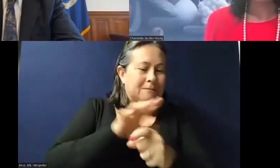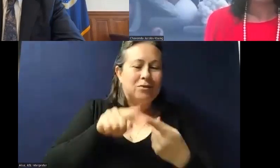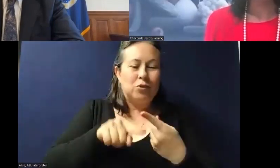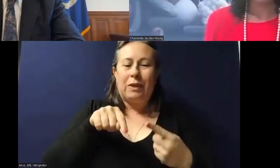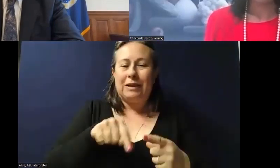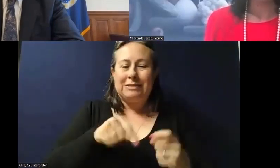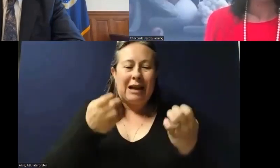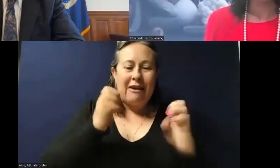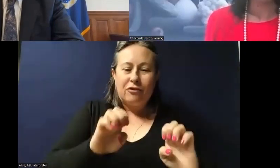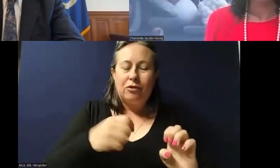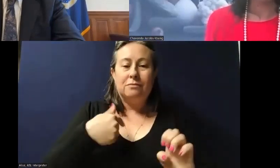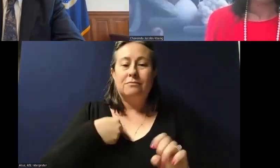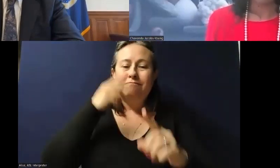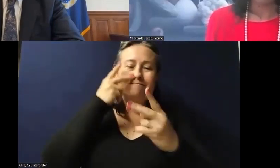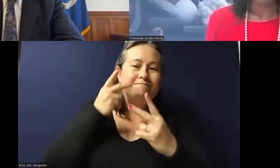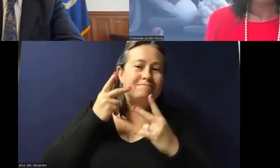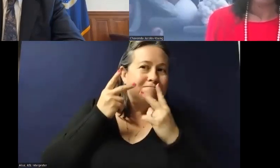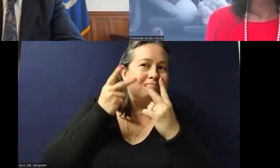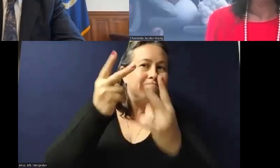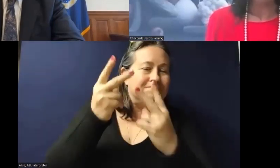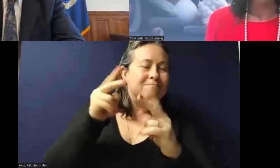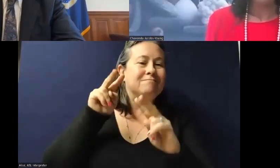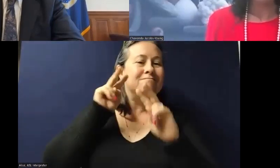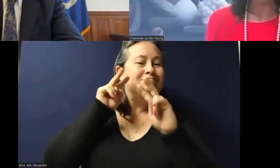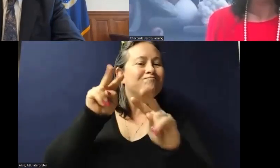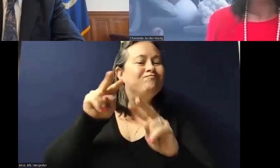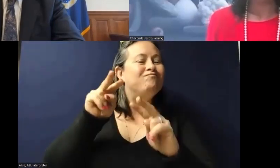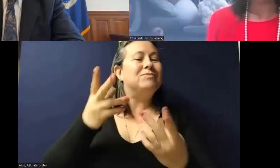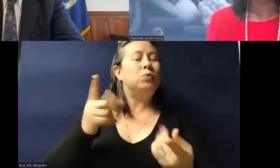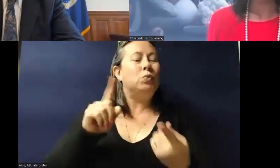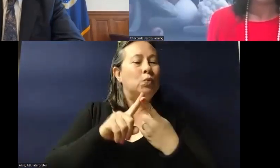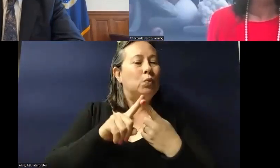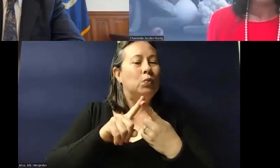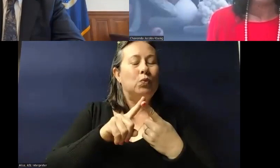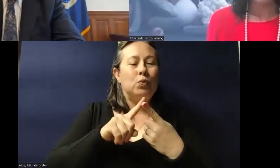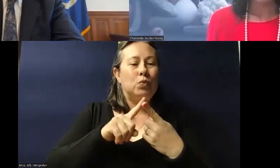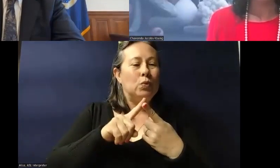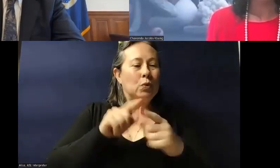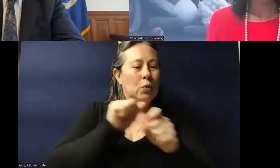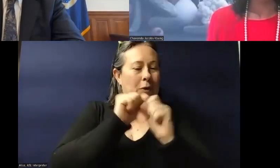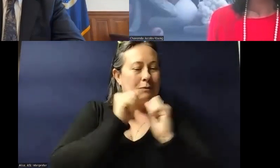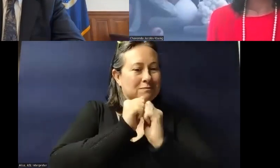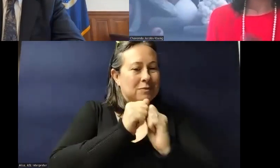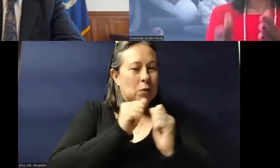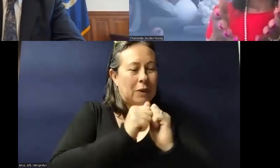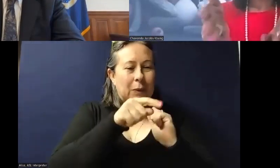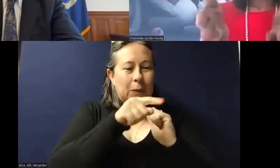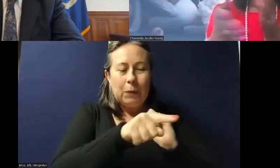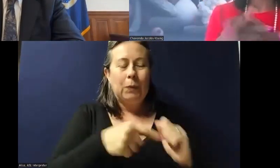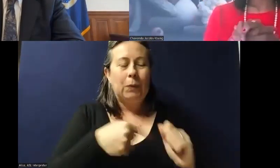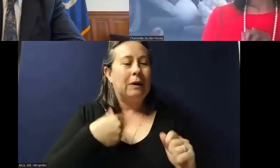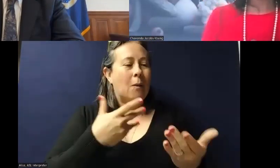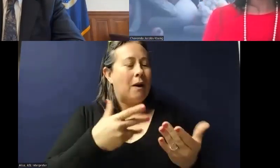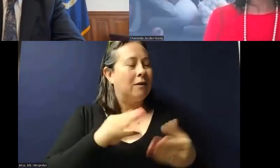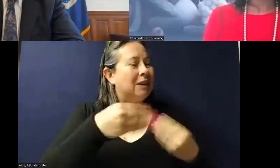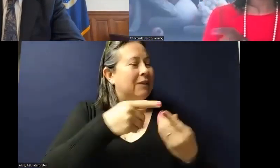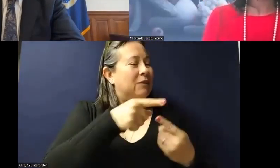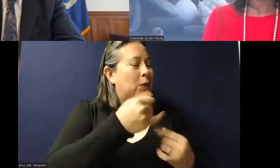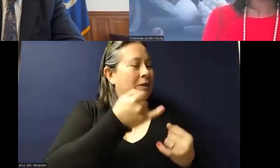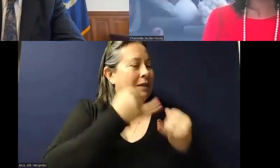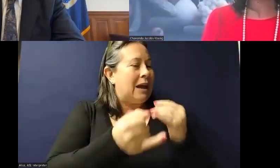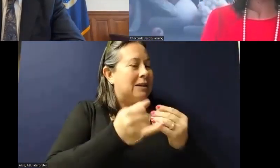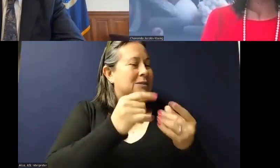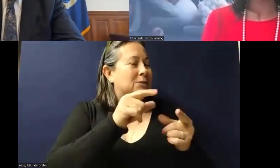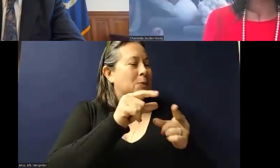to continuing to work with you as we move the needle on this topic, and would like to give you the last word from our